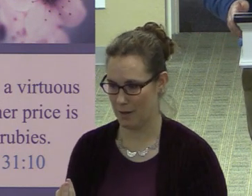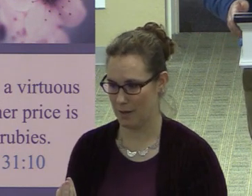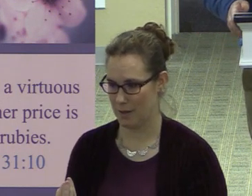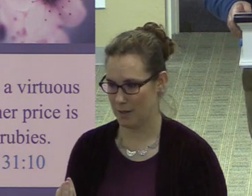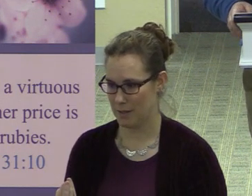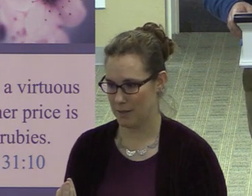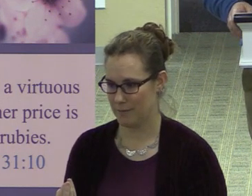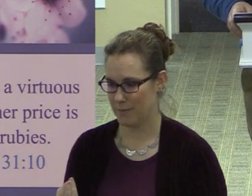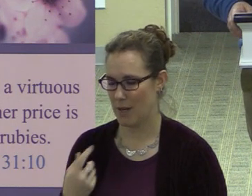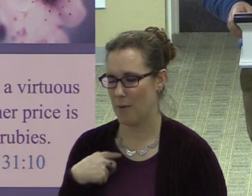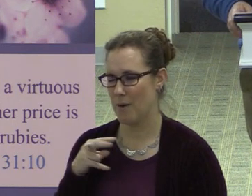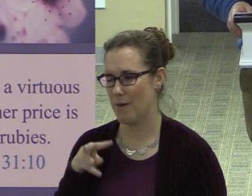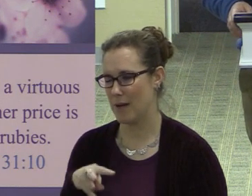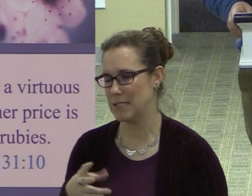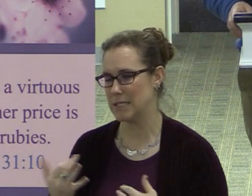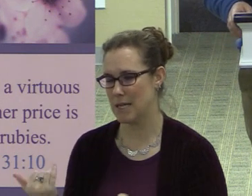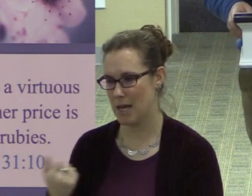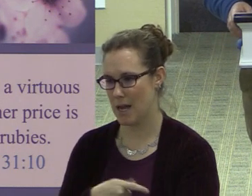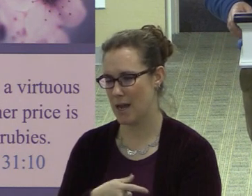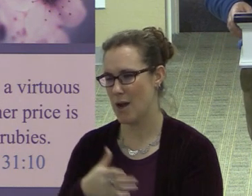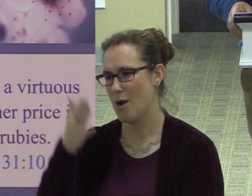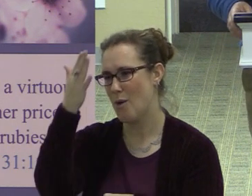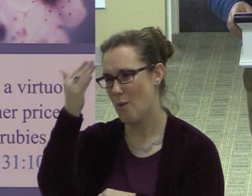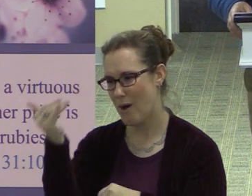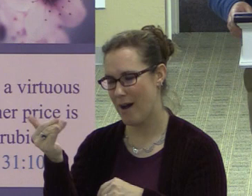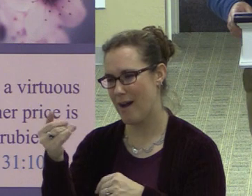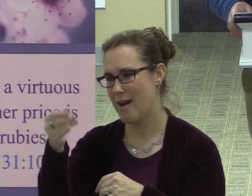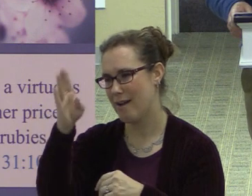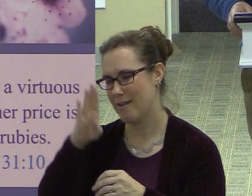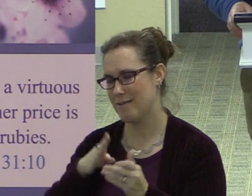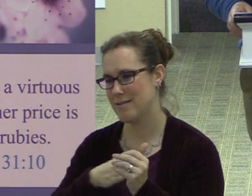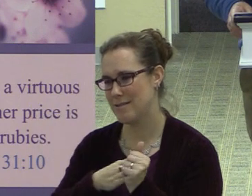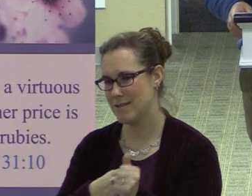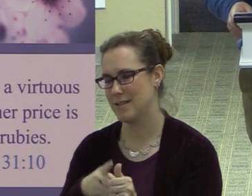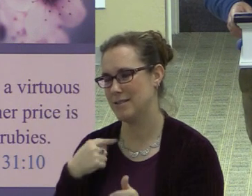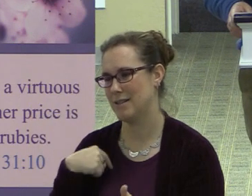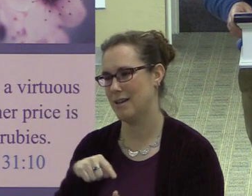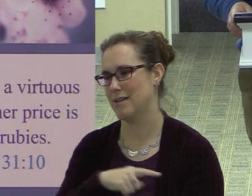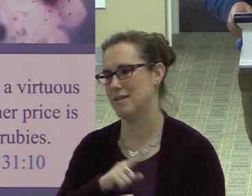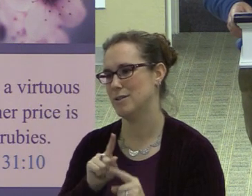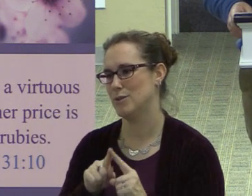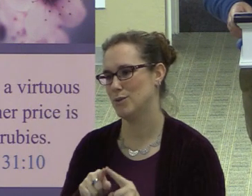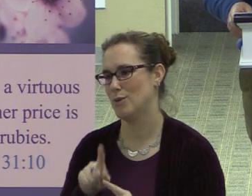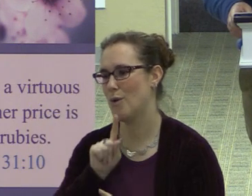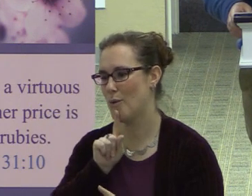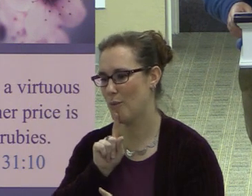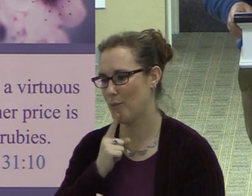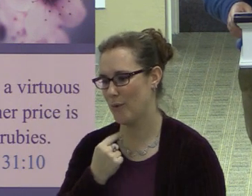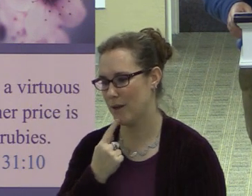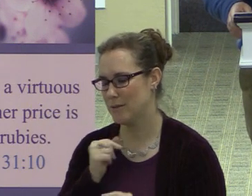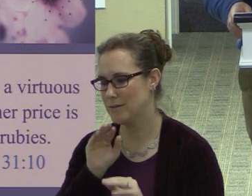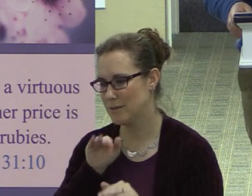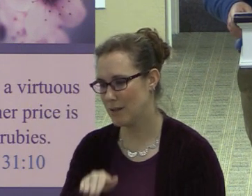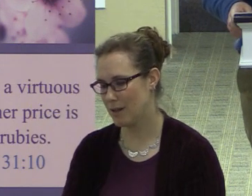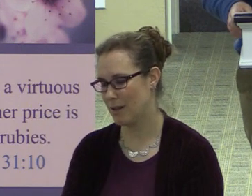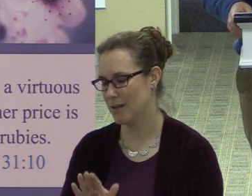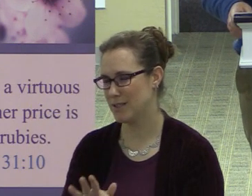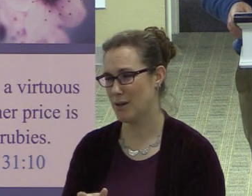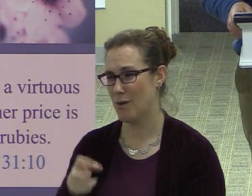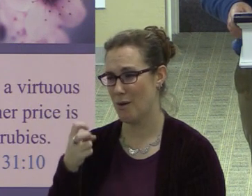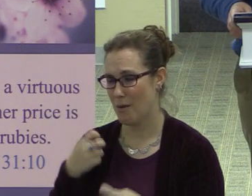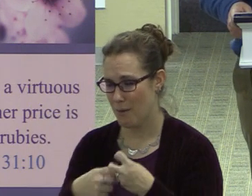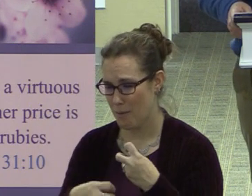So what I want to look at today is why God leads us sometime to a Red Sea, to some impossible